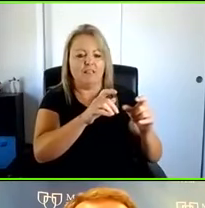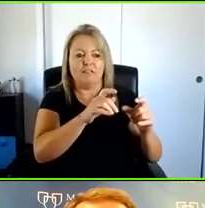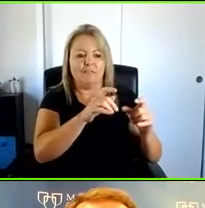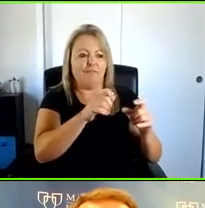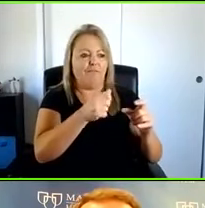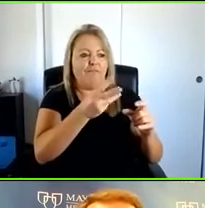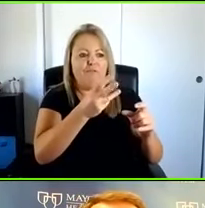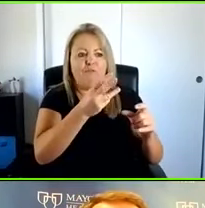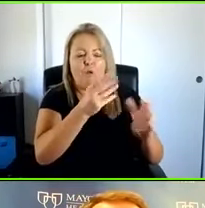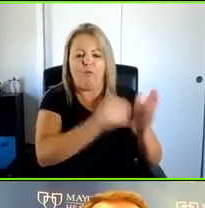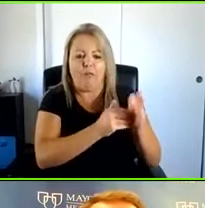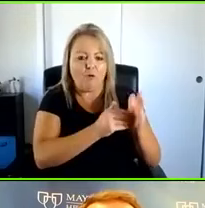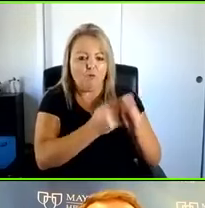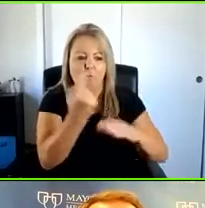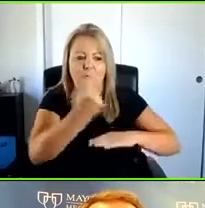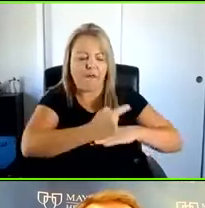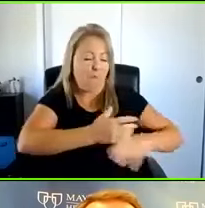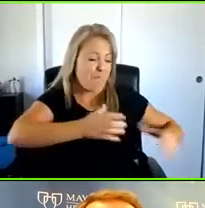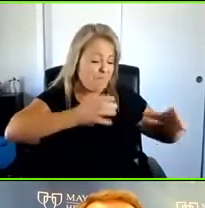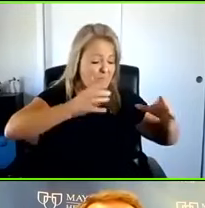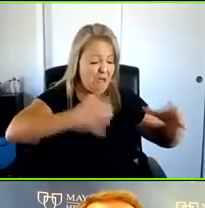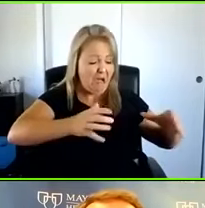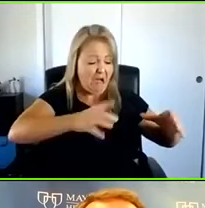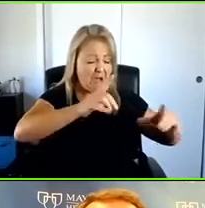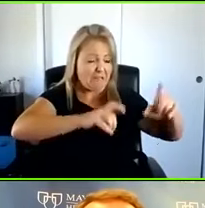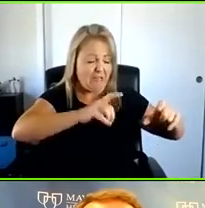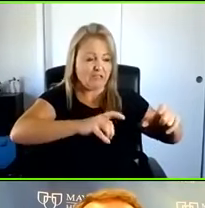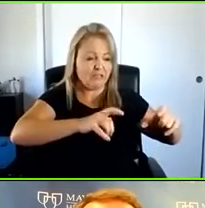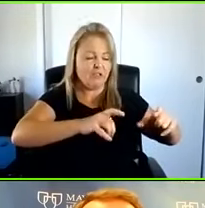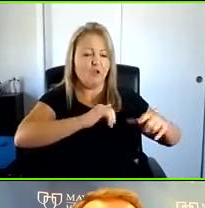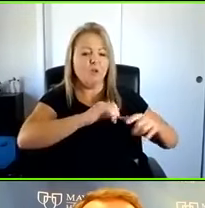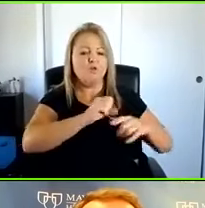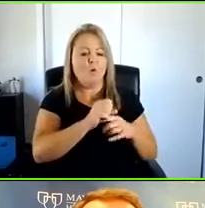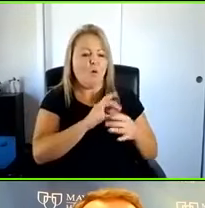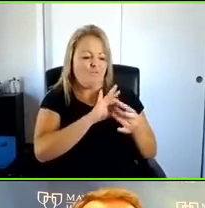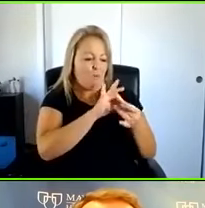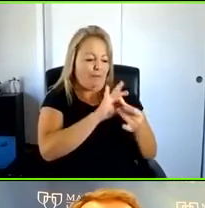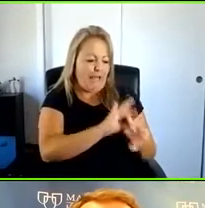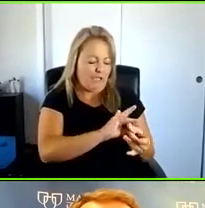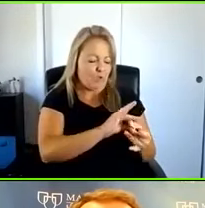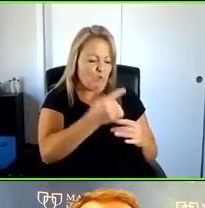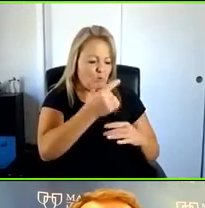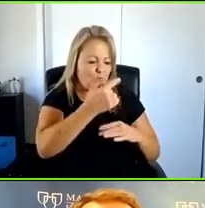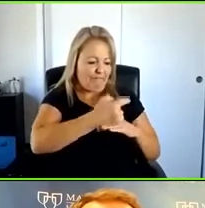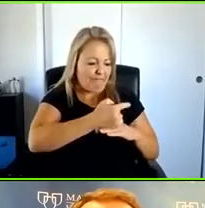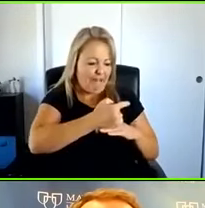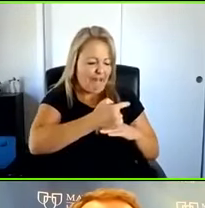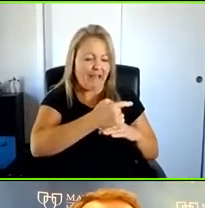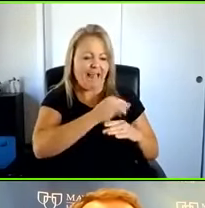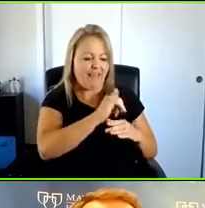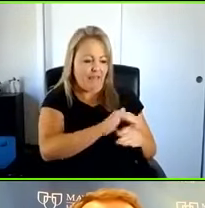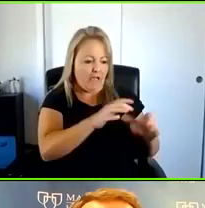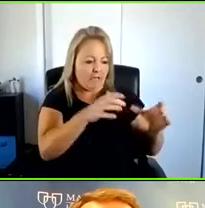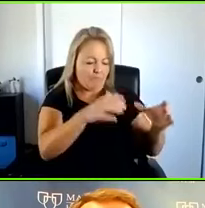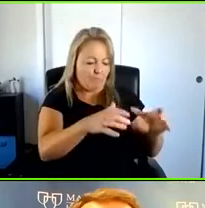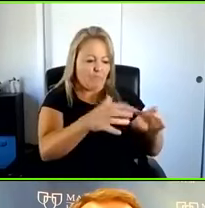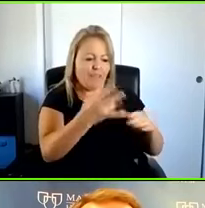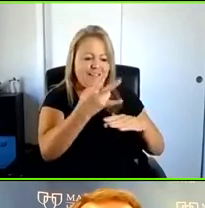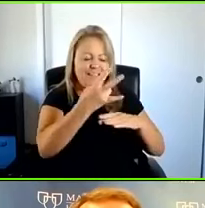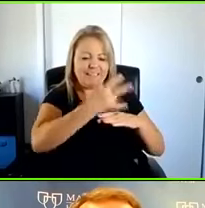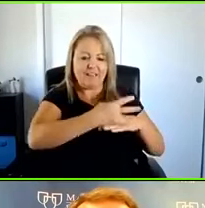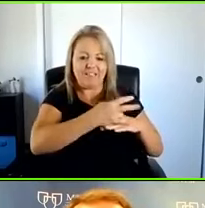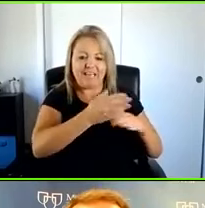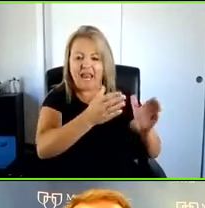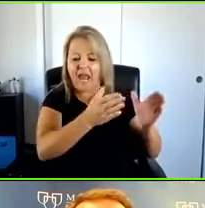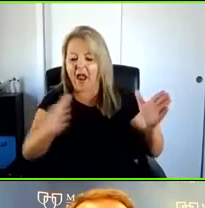one day. You may have a real sawtooth pattern to the data based on case rate. And the 7-day average allows to